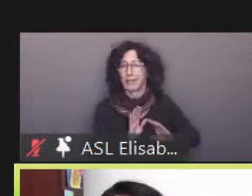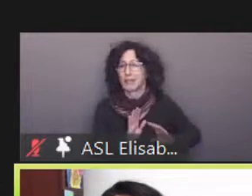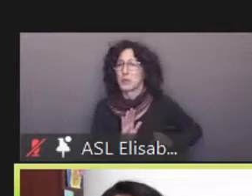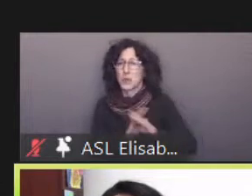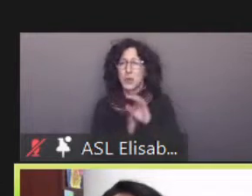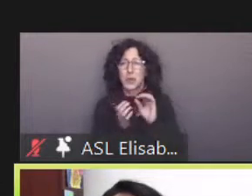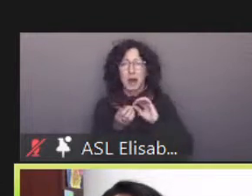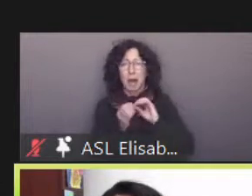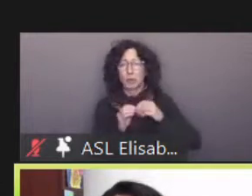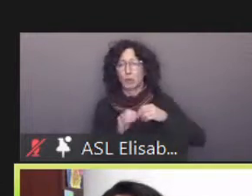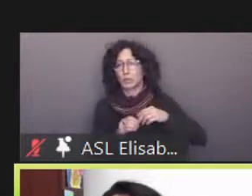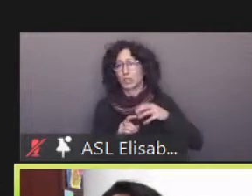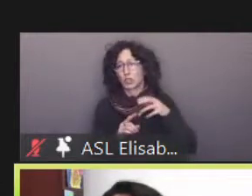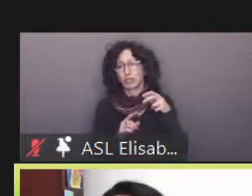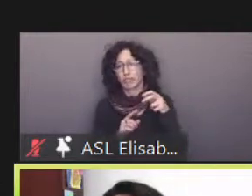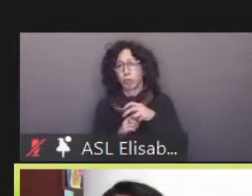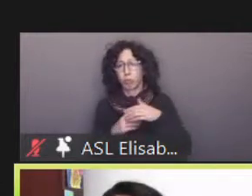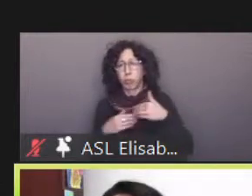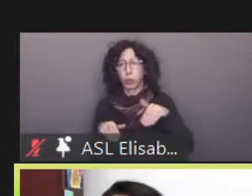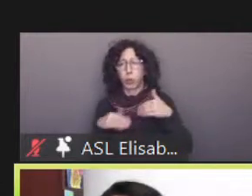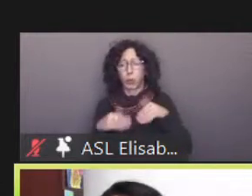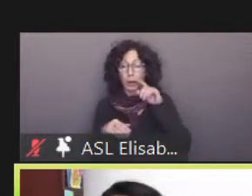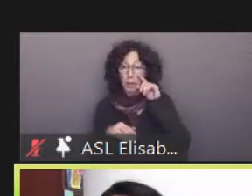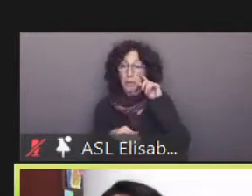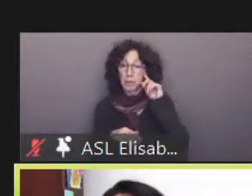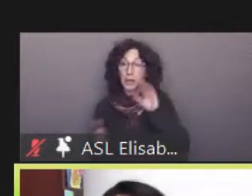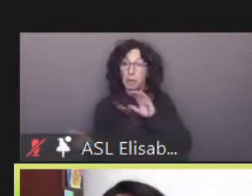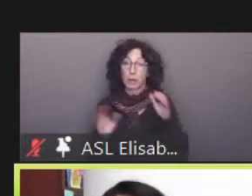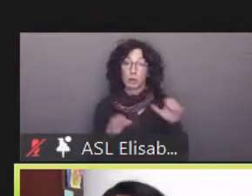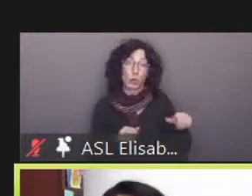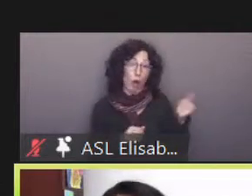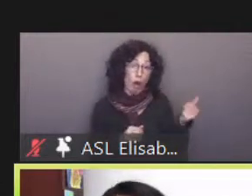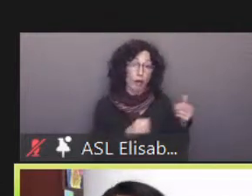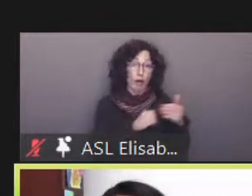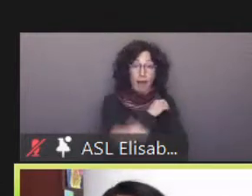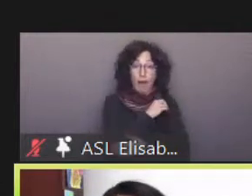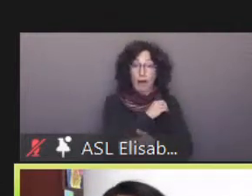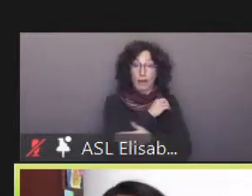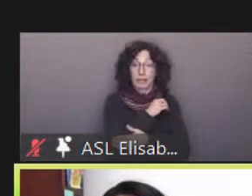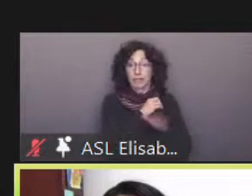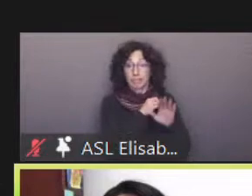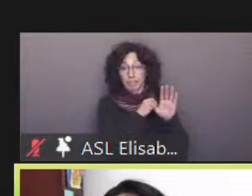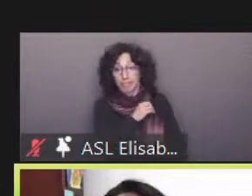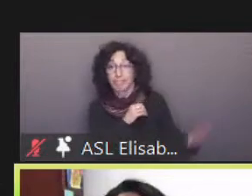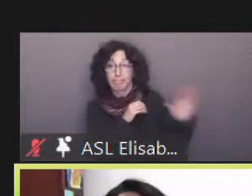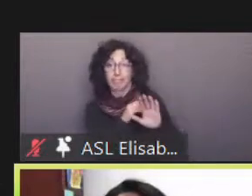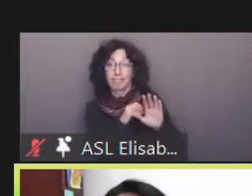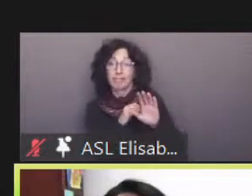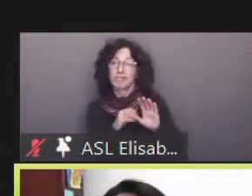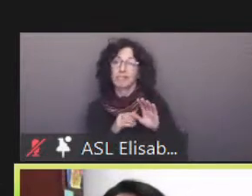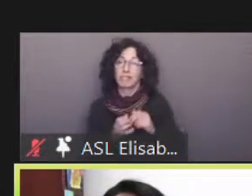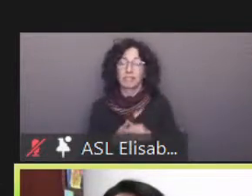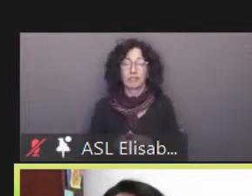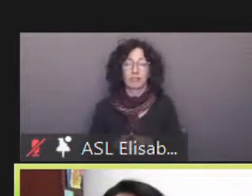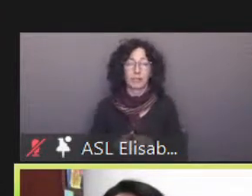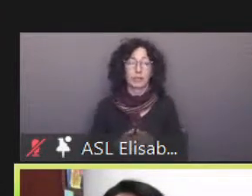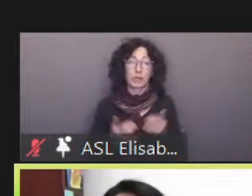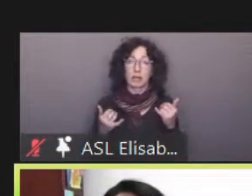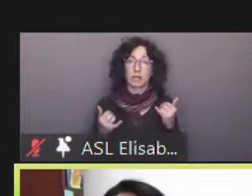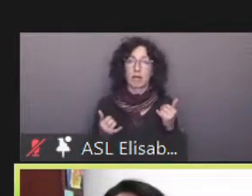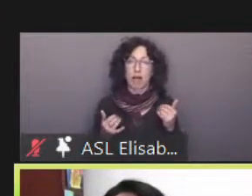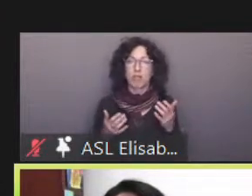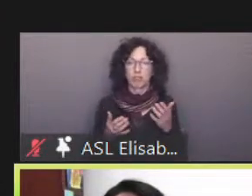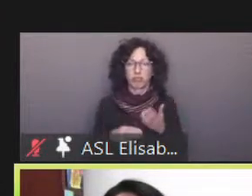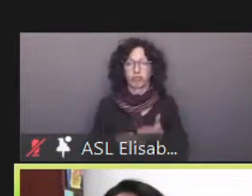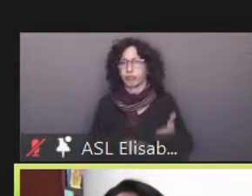good position compared to other parts of the country and other parts of the world. Next slide, please.